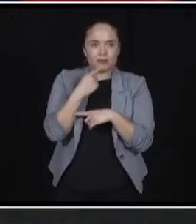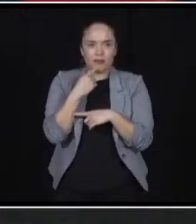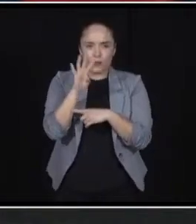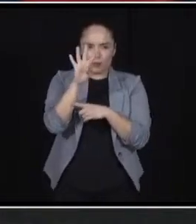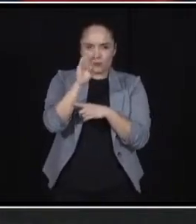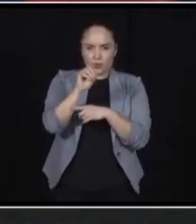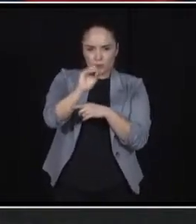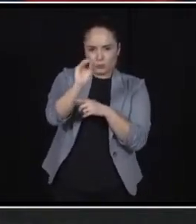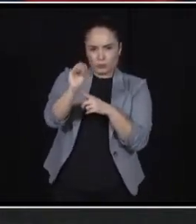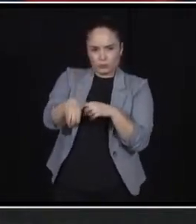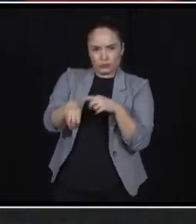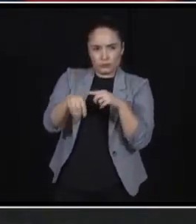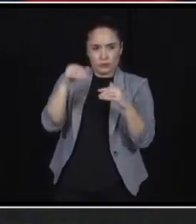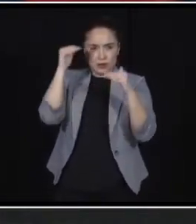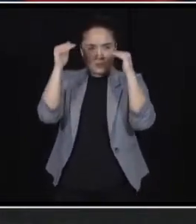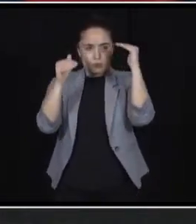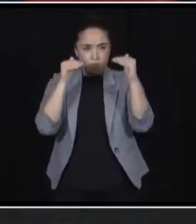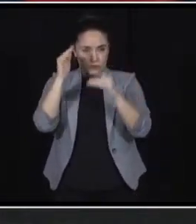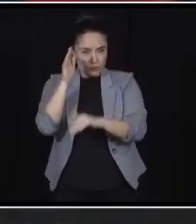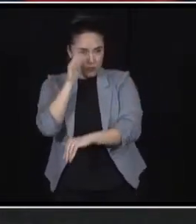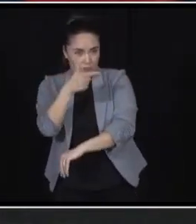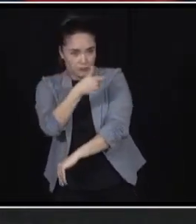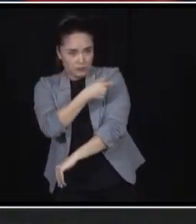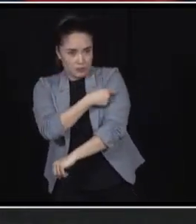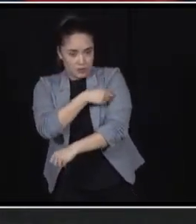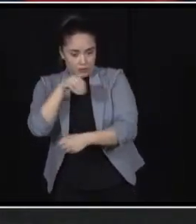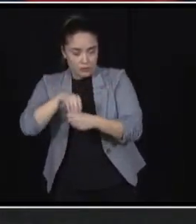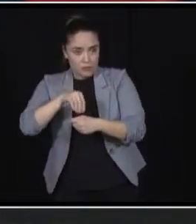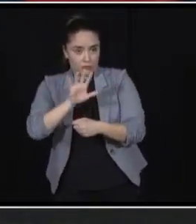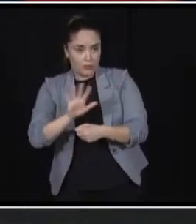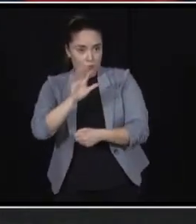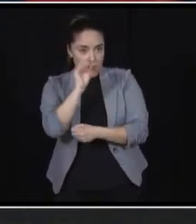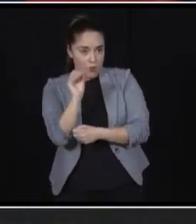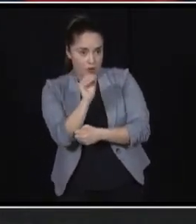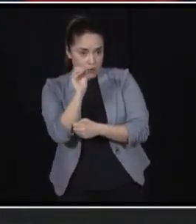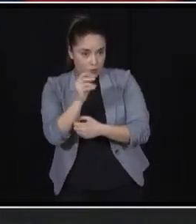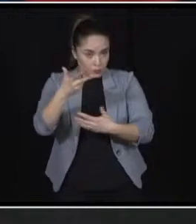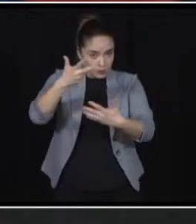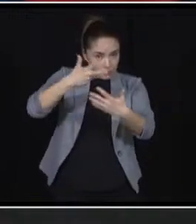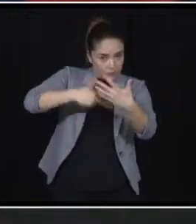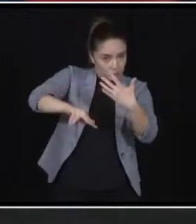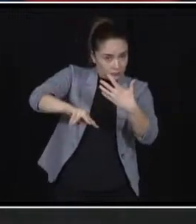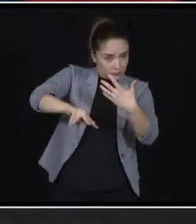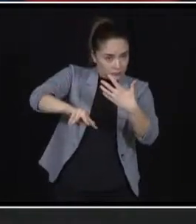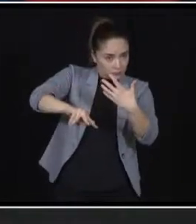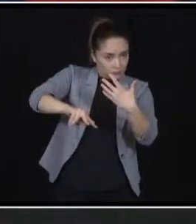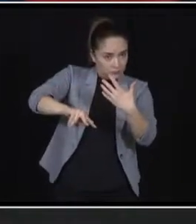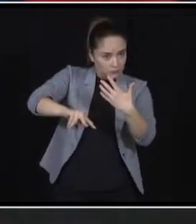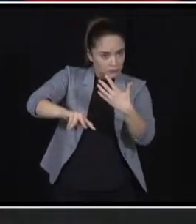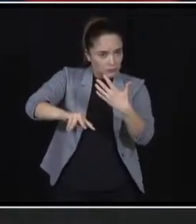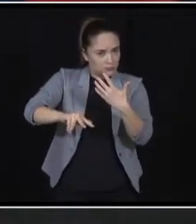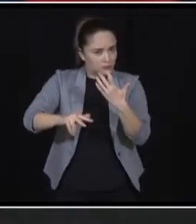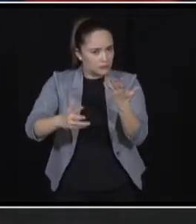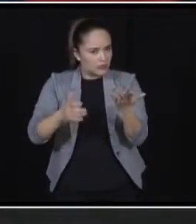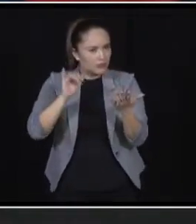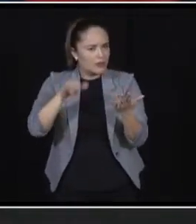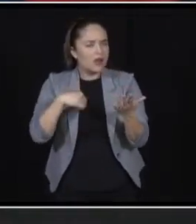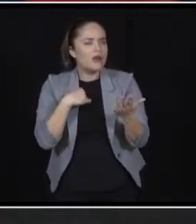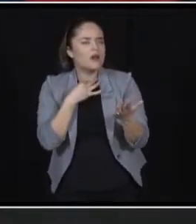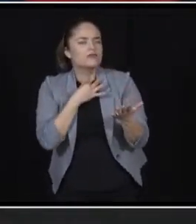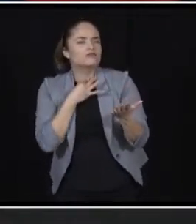will be vaccinated in Ontario by the end of the stay-at-home order. And I just want to parse out that one a touch, because I thought